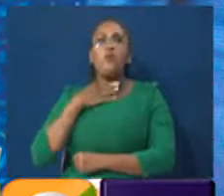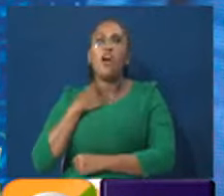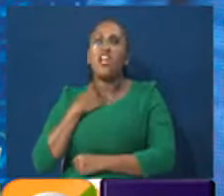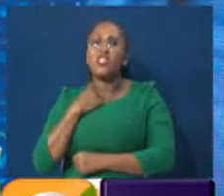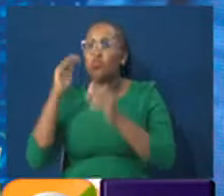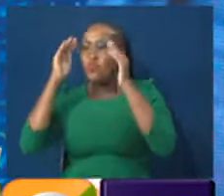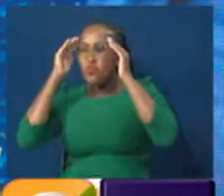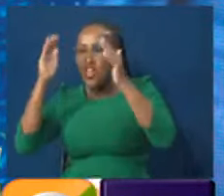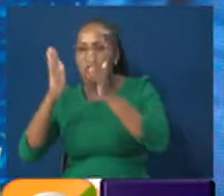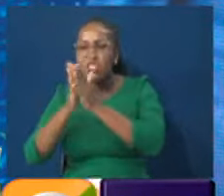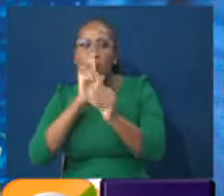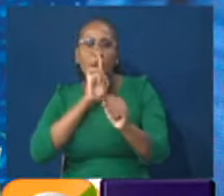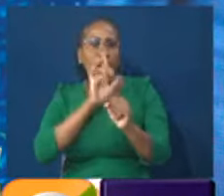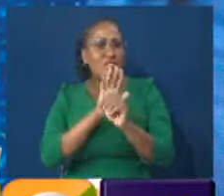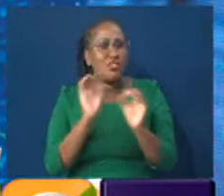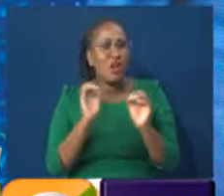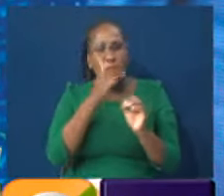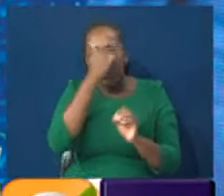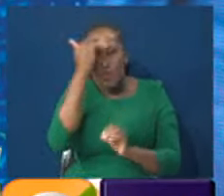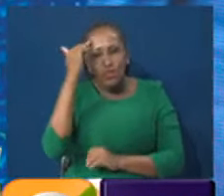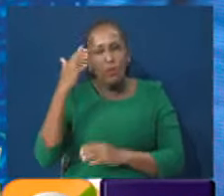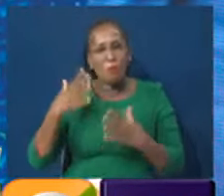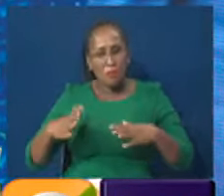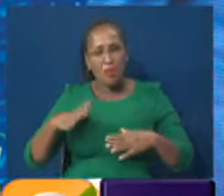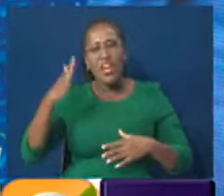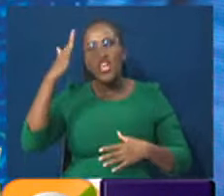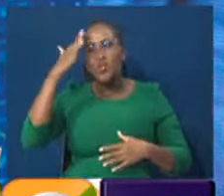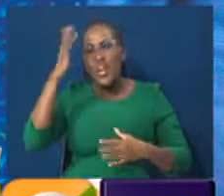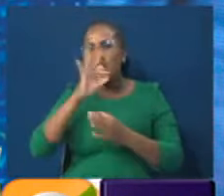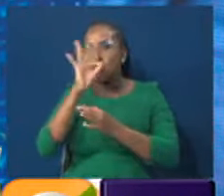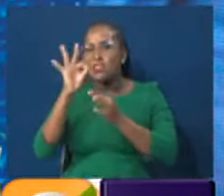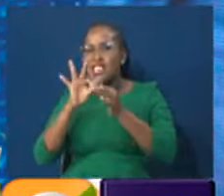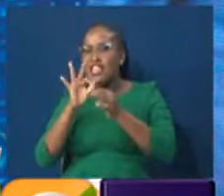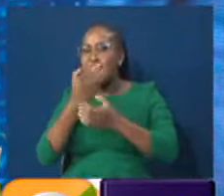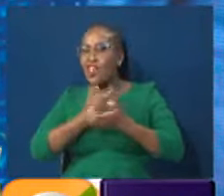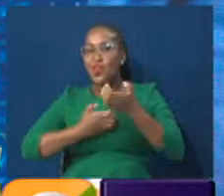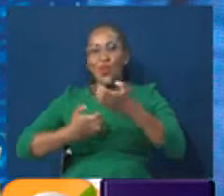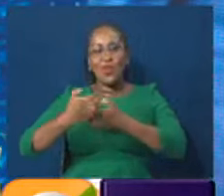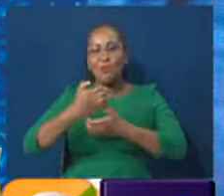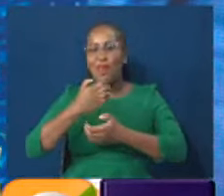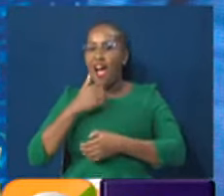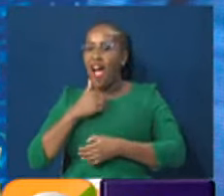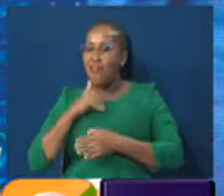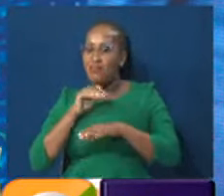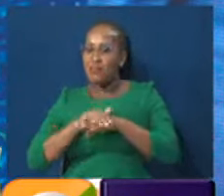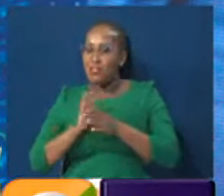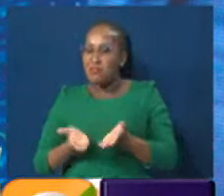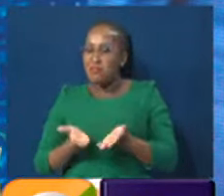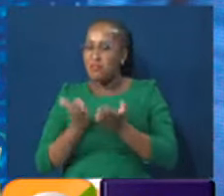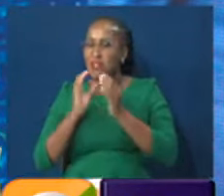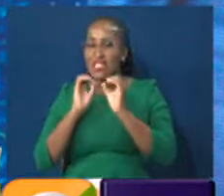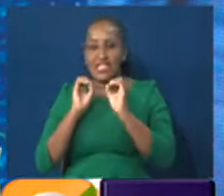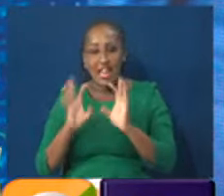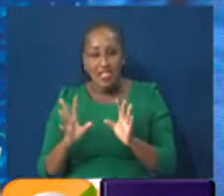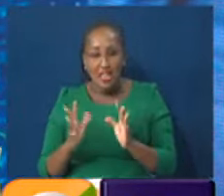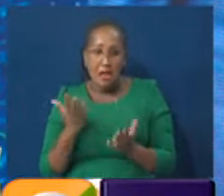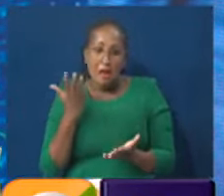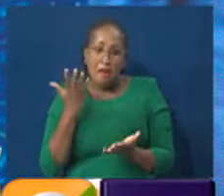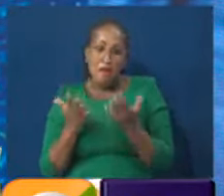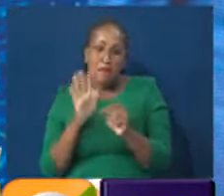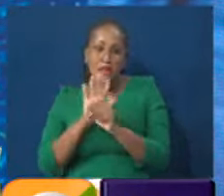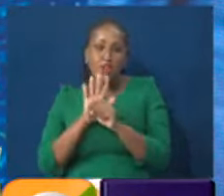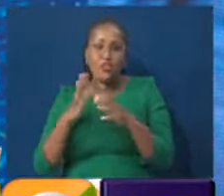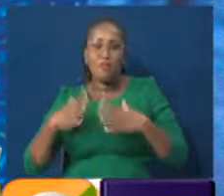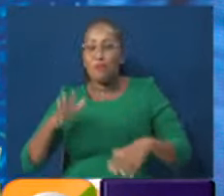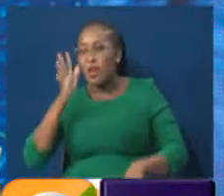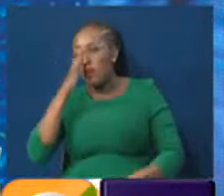promises because they know most of them, especially the cost of living one, they haven't made much progress with. Mm. So maybe they were lying and